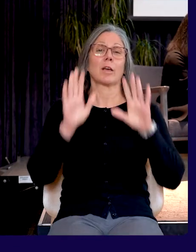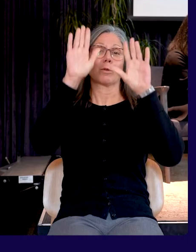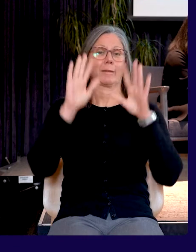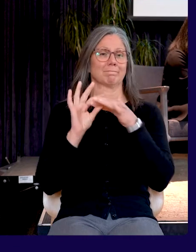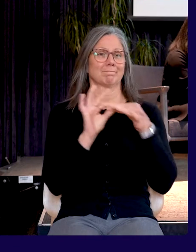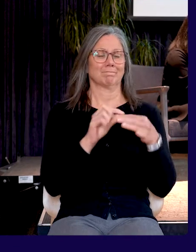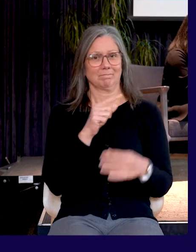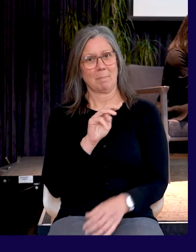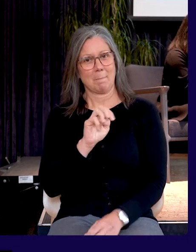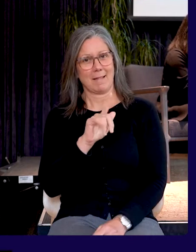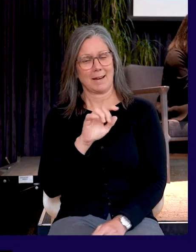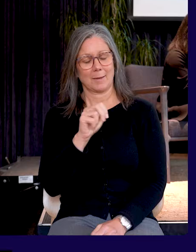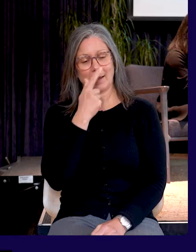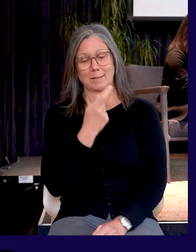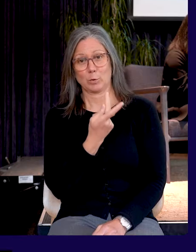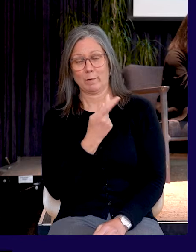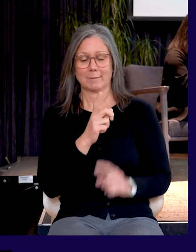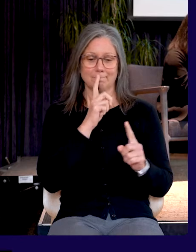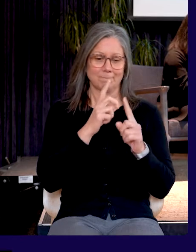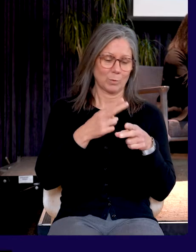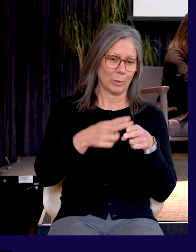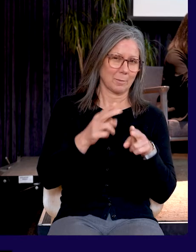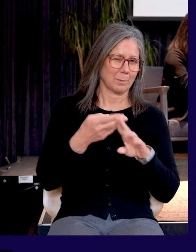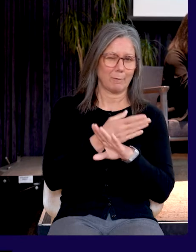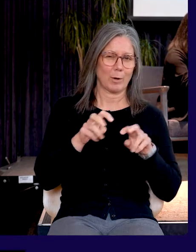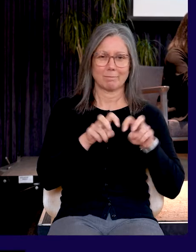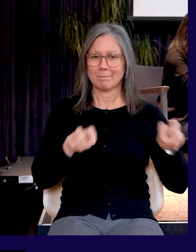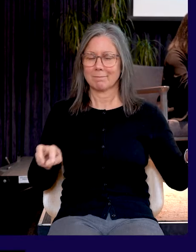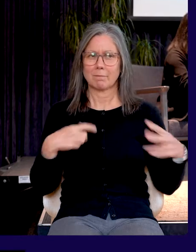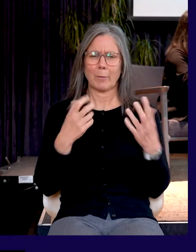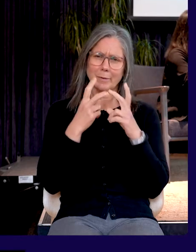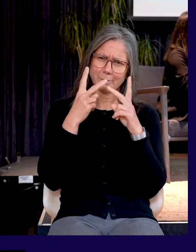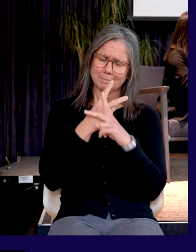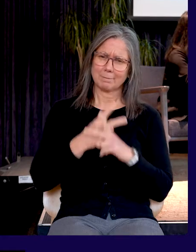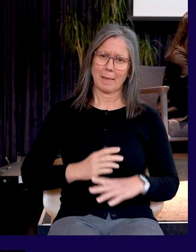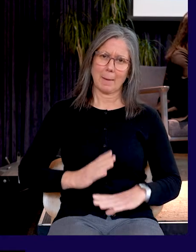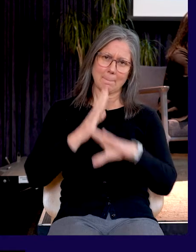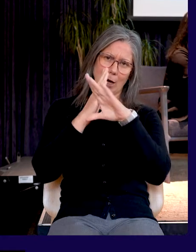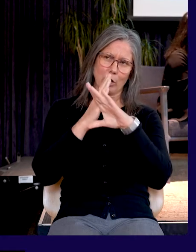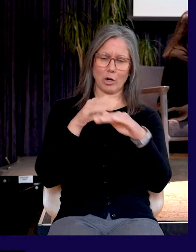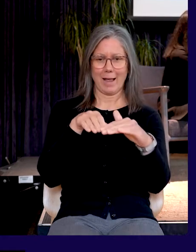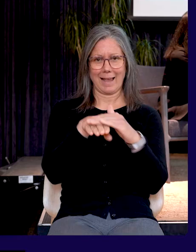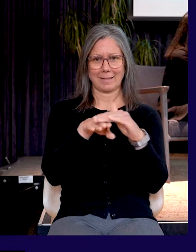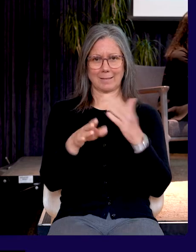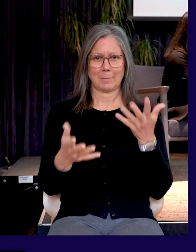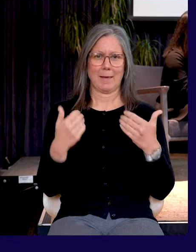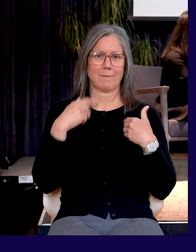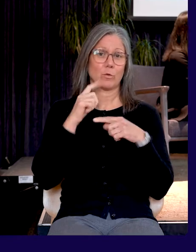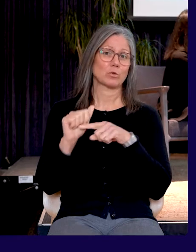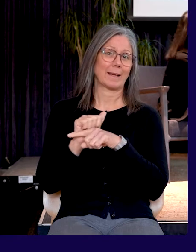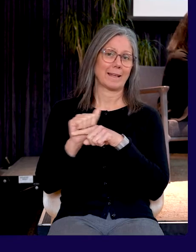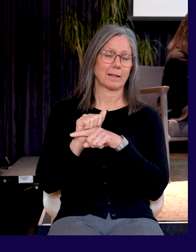right before the panel where I was really wanting to suss the barrier, the access might be to this training.